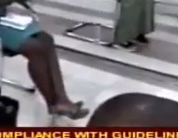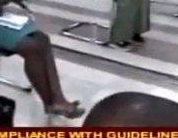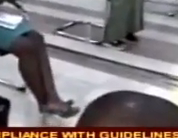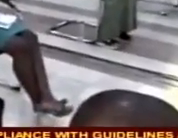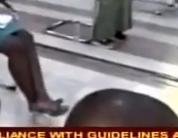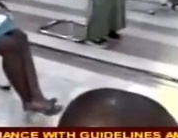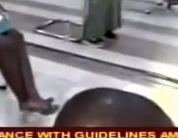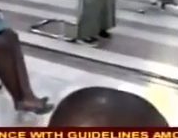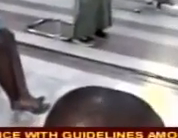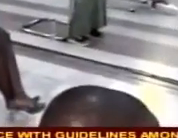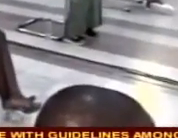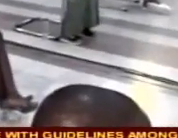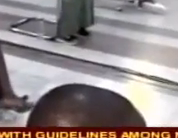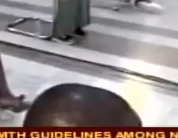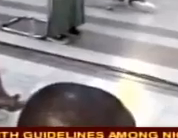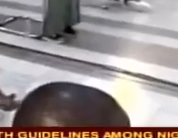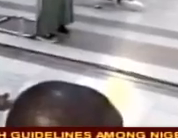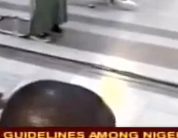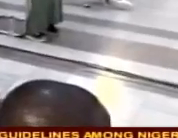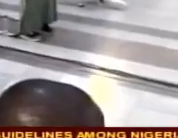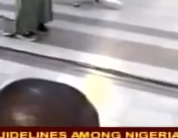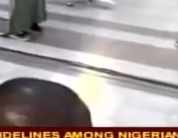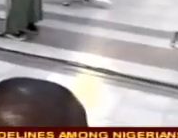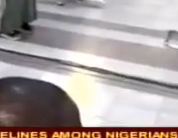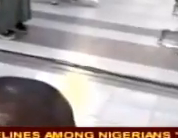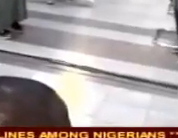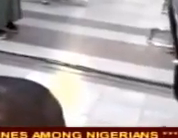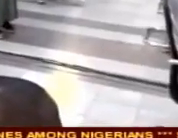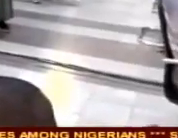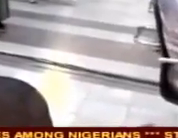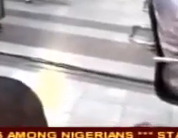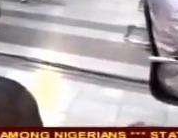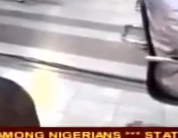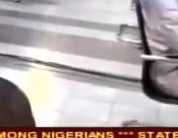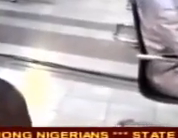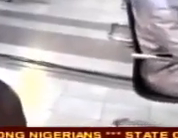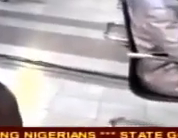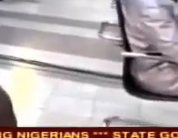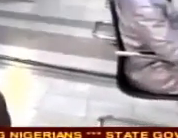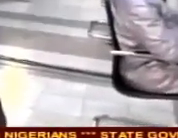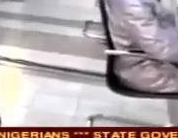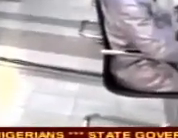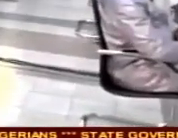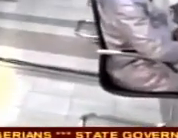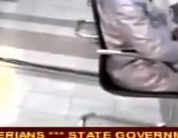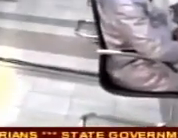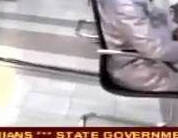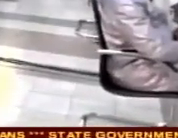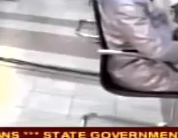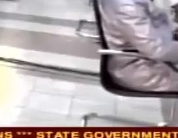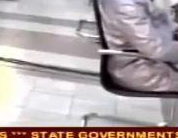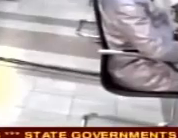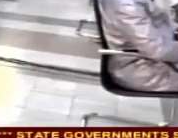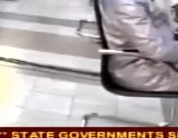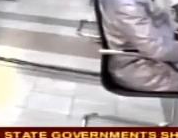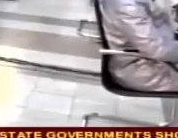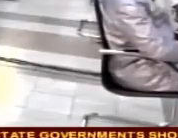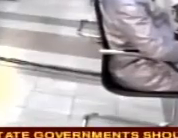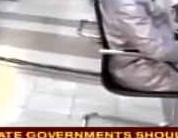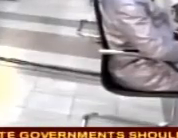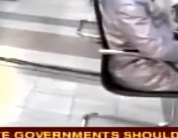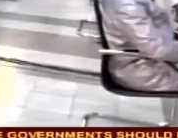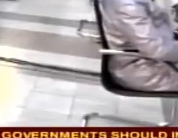Good afternoon, ladies and gentlemen. I wish to make a few remarks to bring us up to